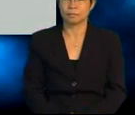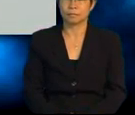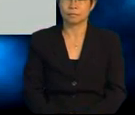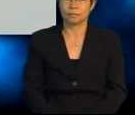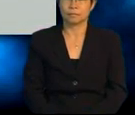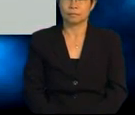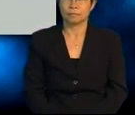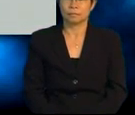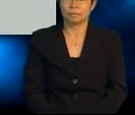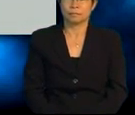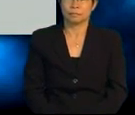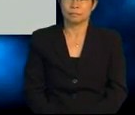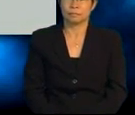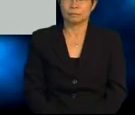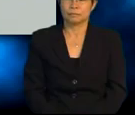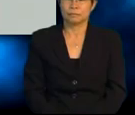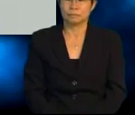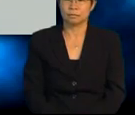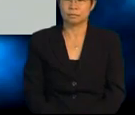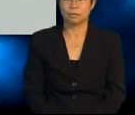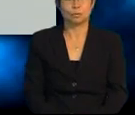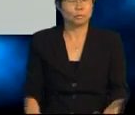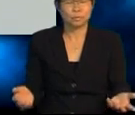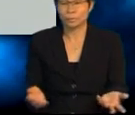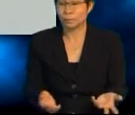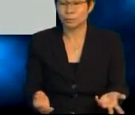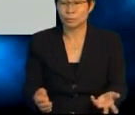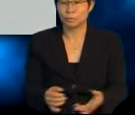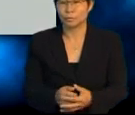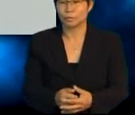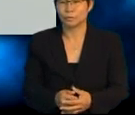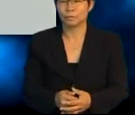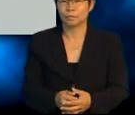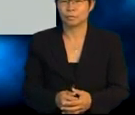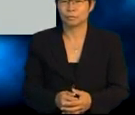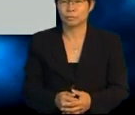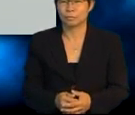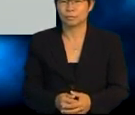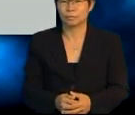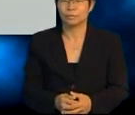Ooh, a comic book, my